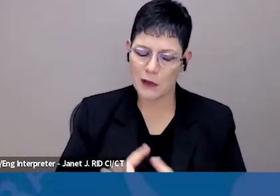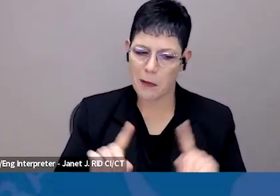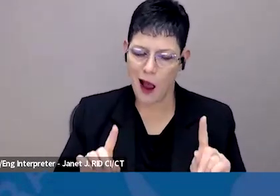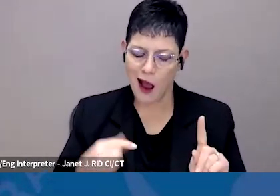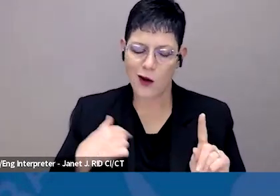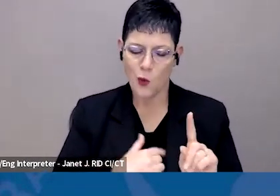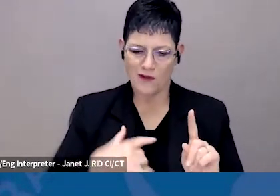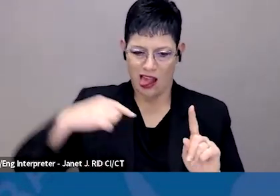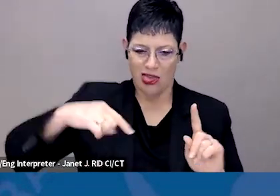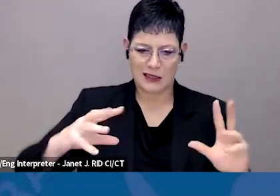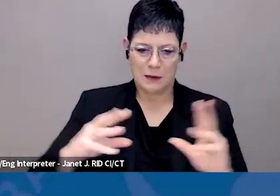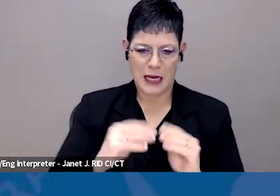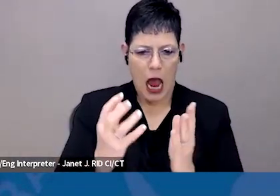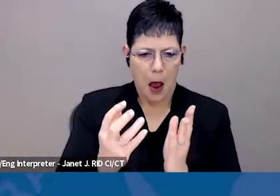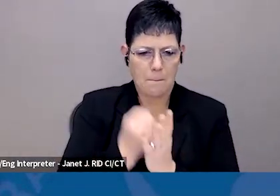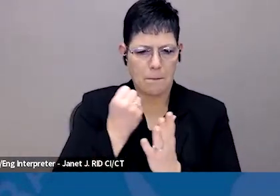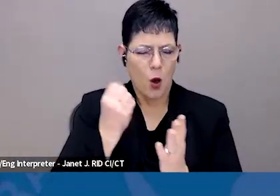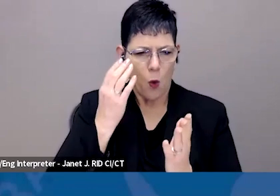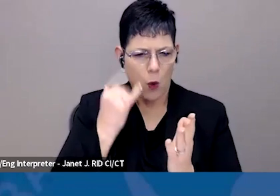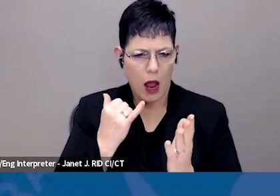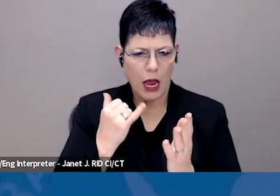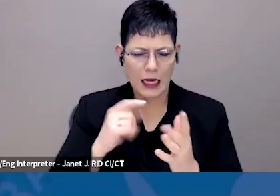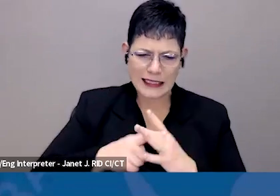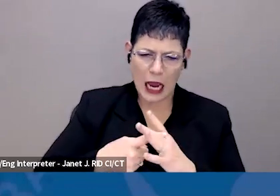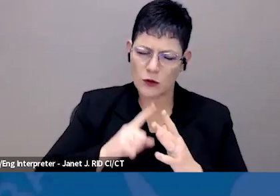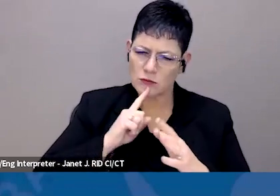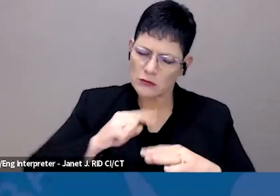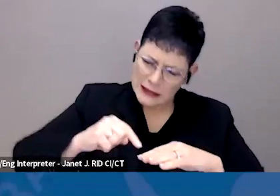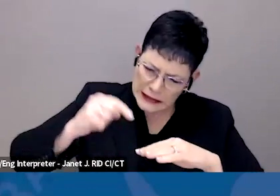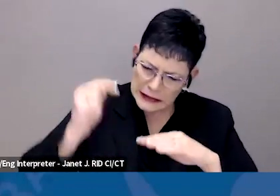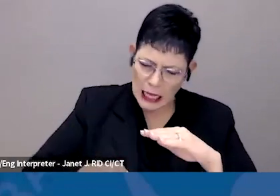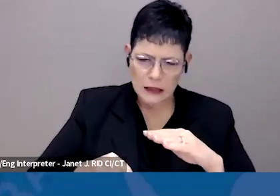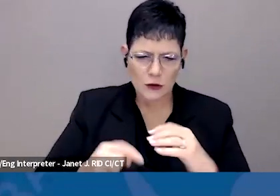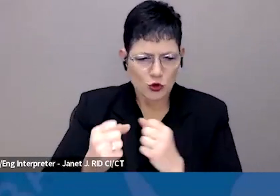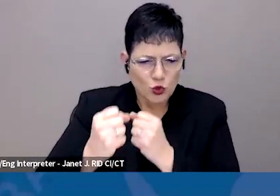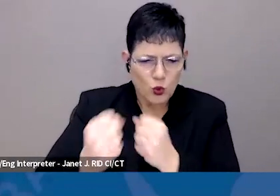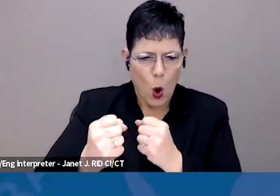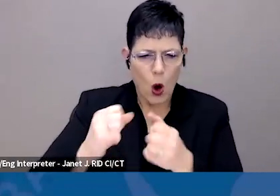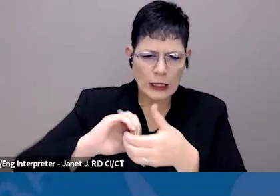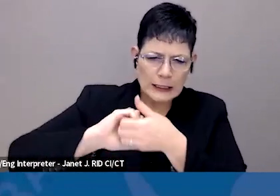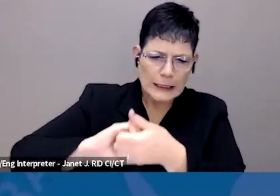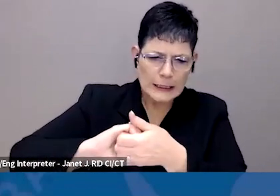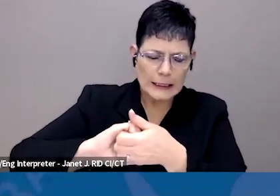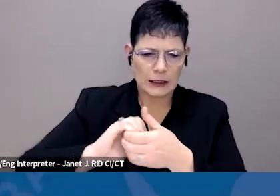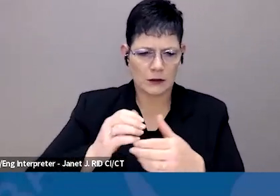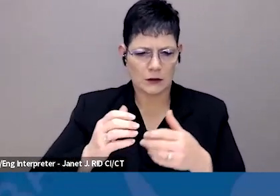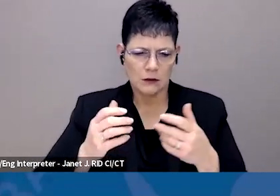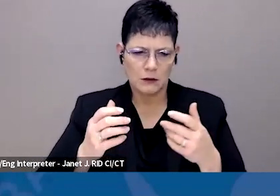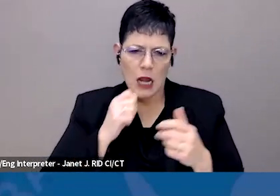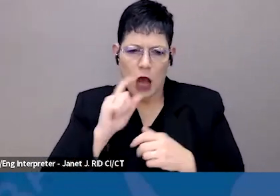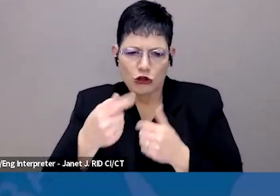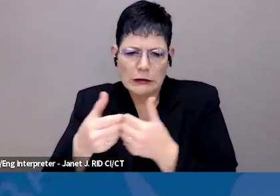think that this meeting is an opportunity to begin a new, intense effort to forge a coalition that will be much more than the sum of its